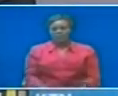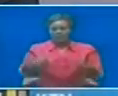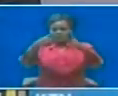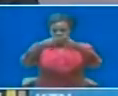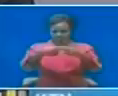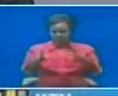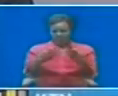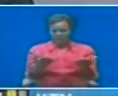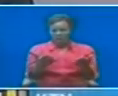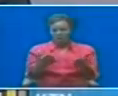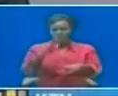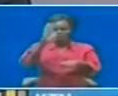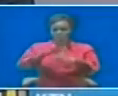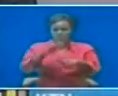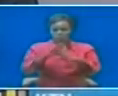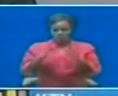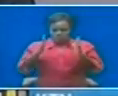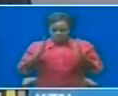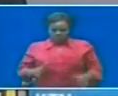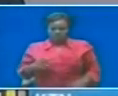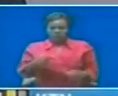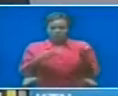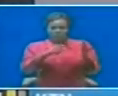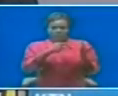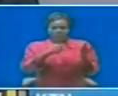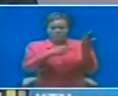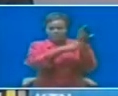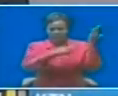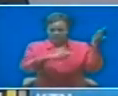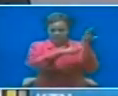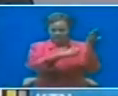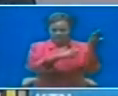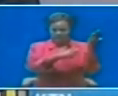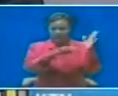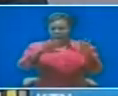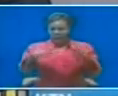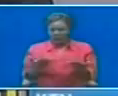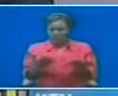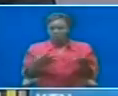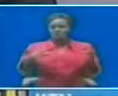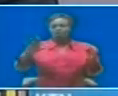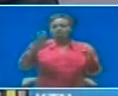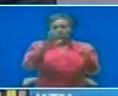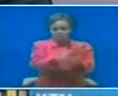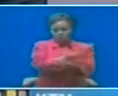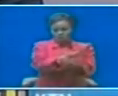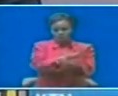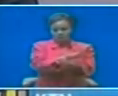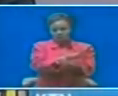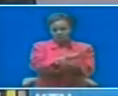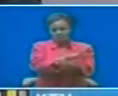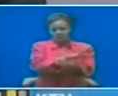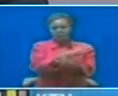by good personal branding. You've got to brand yourself, and personal branding is just the totality of your